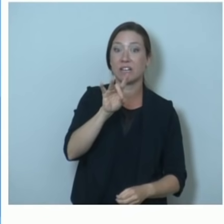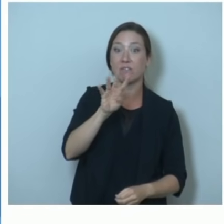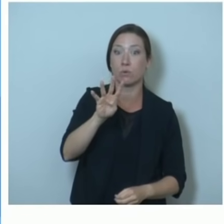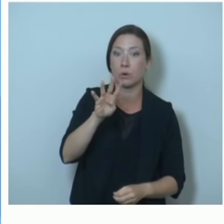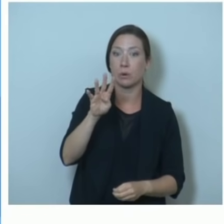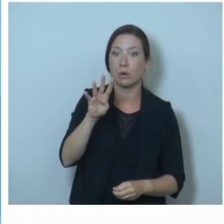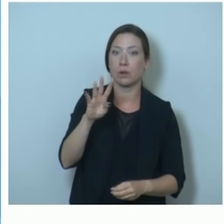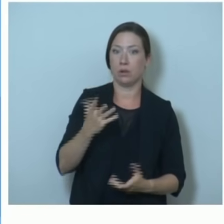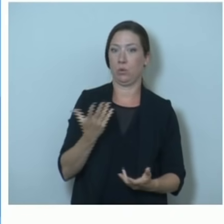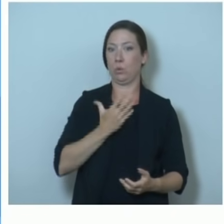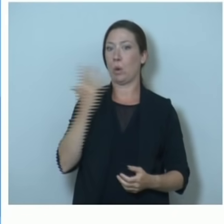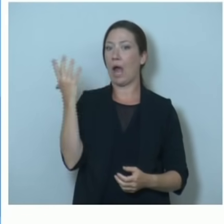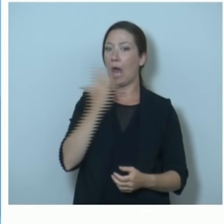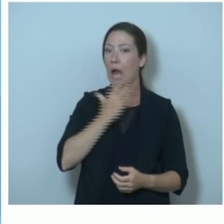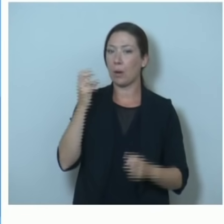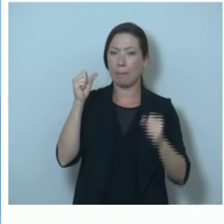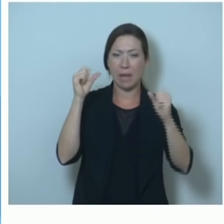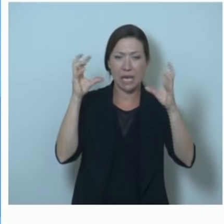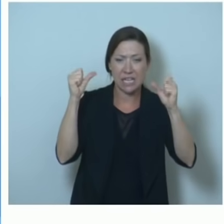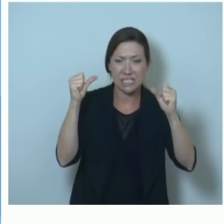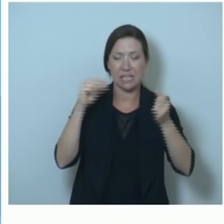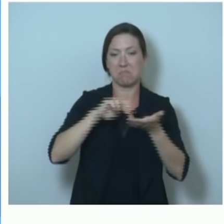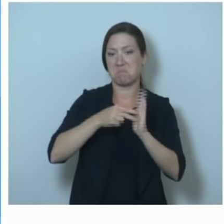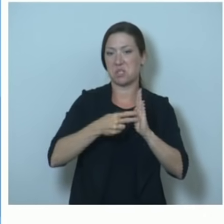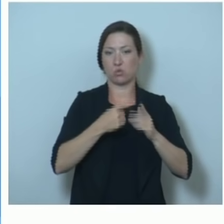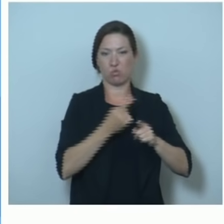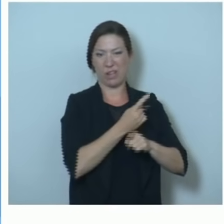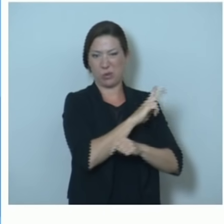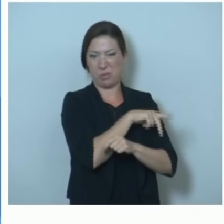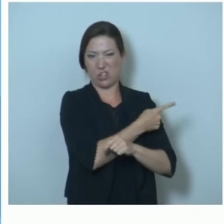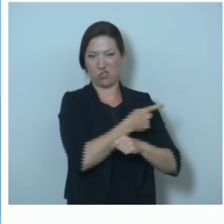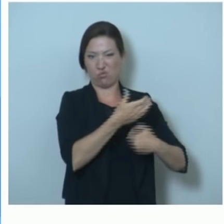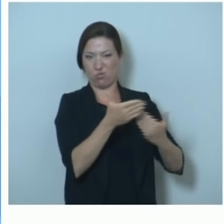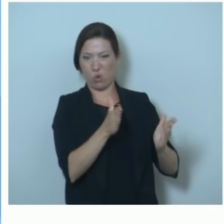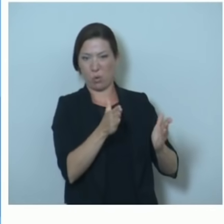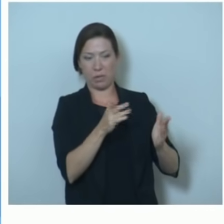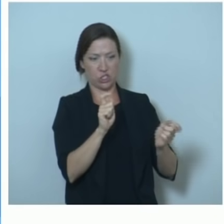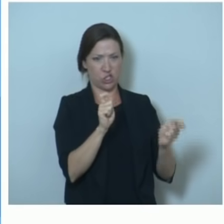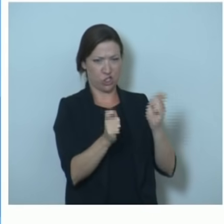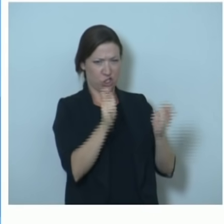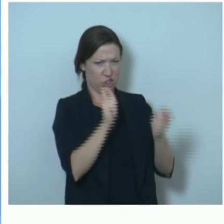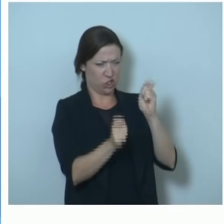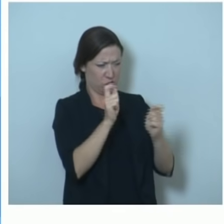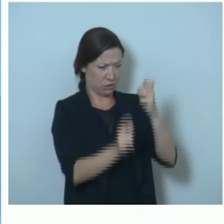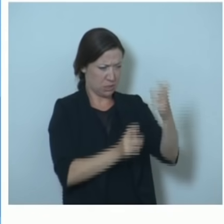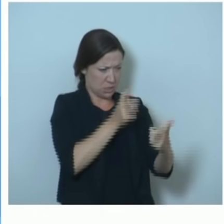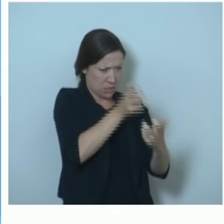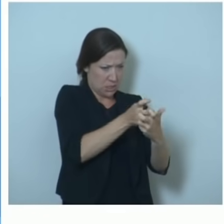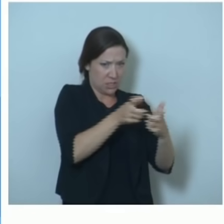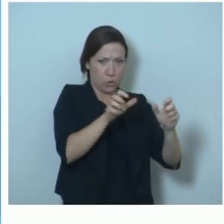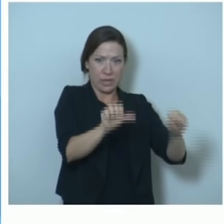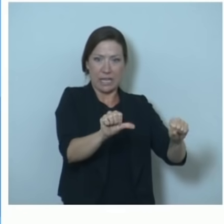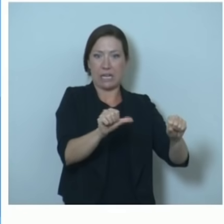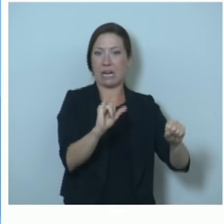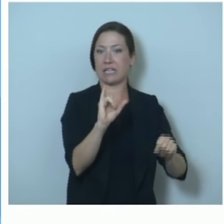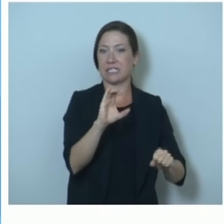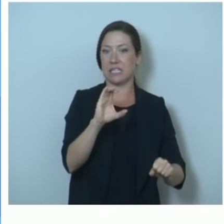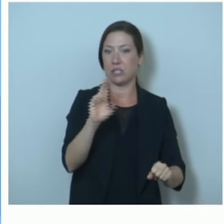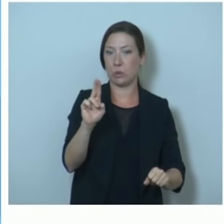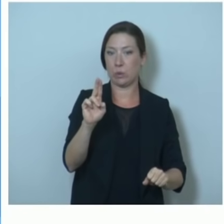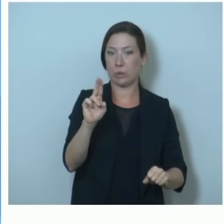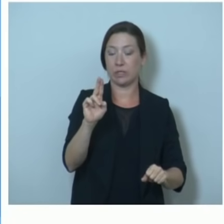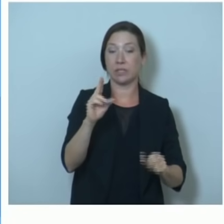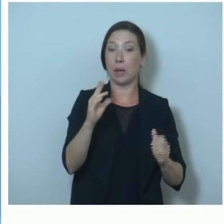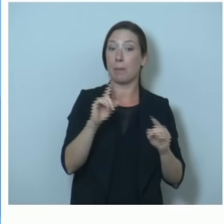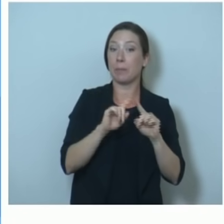involves converting regular rooms, but what we're saying is when 3/4 of that absolute maximum capacity gets filled, we need